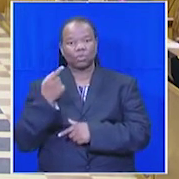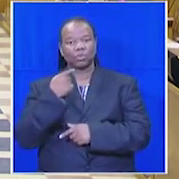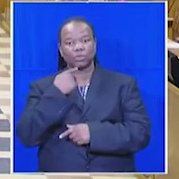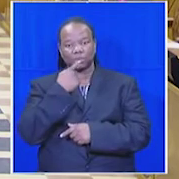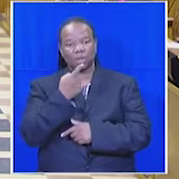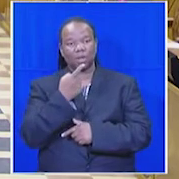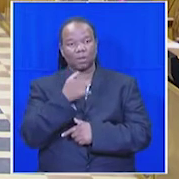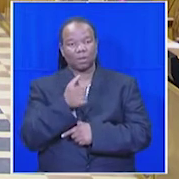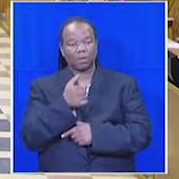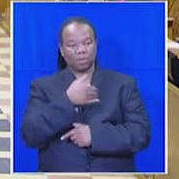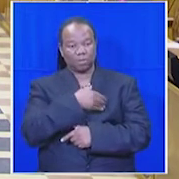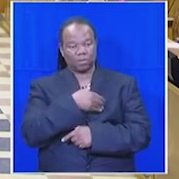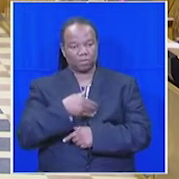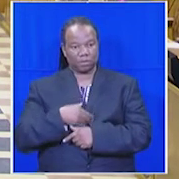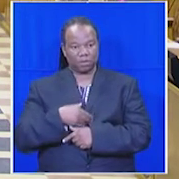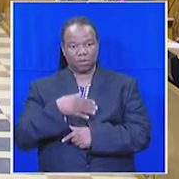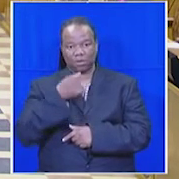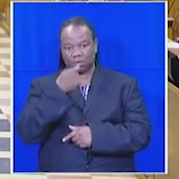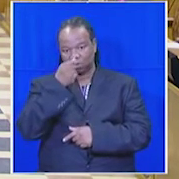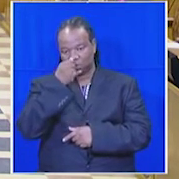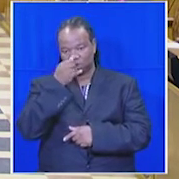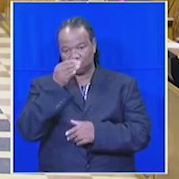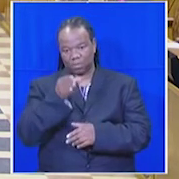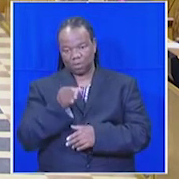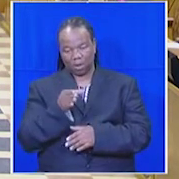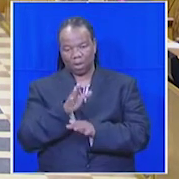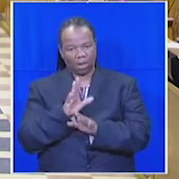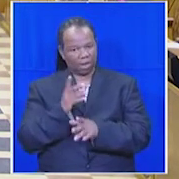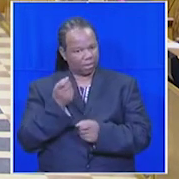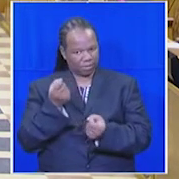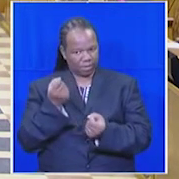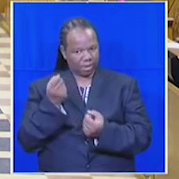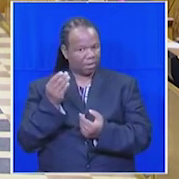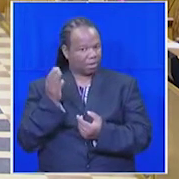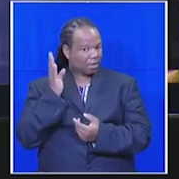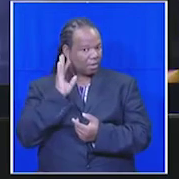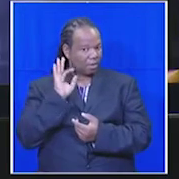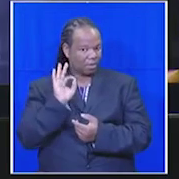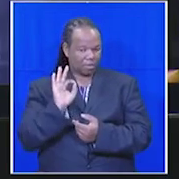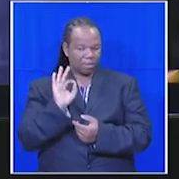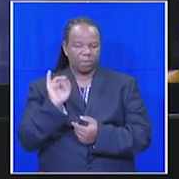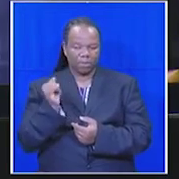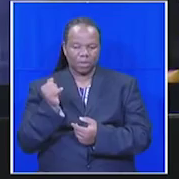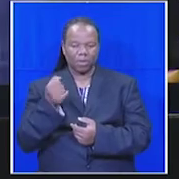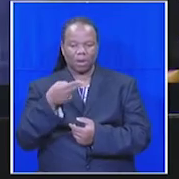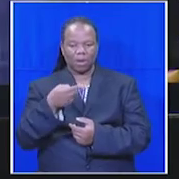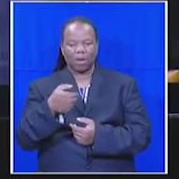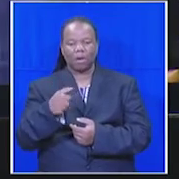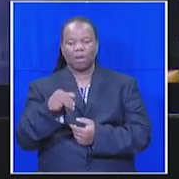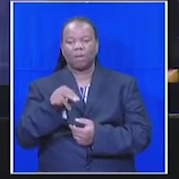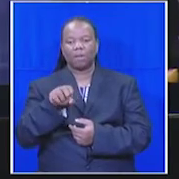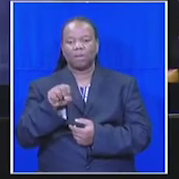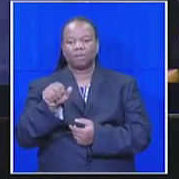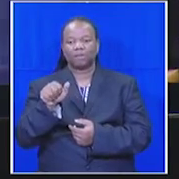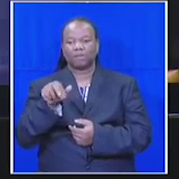hear that correctly. So I'm going to check the Hansard and I'm going to rule on that. Thank you.